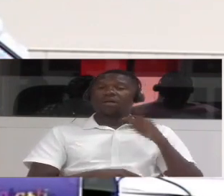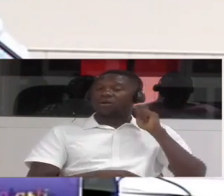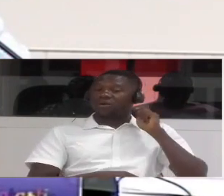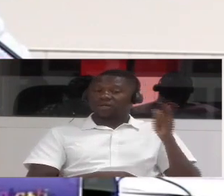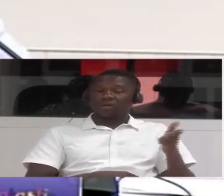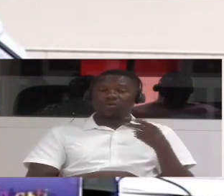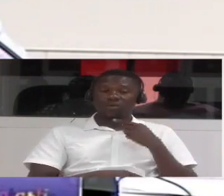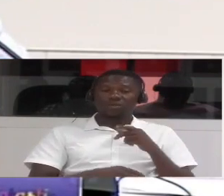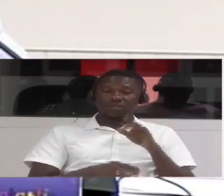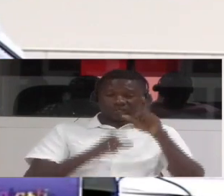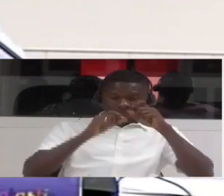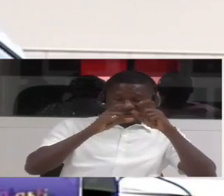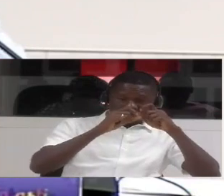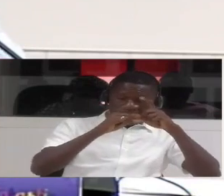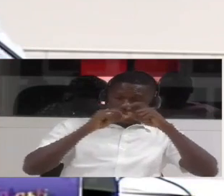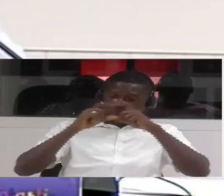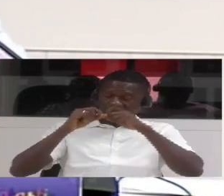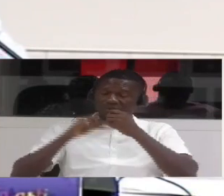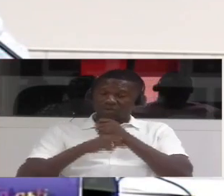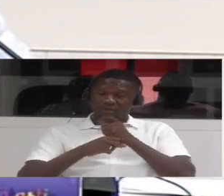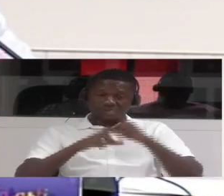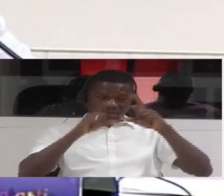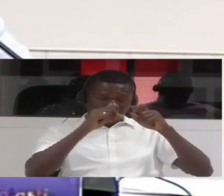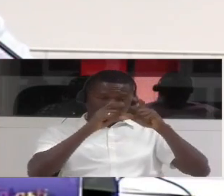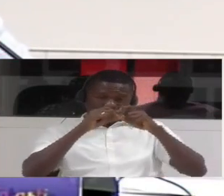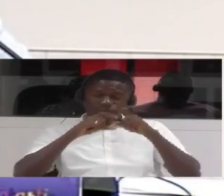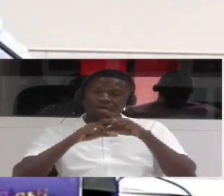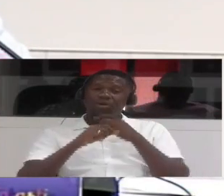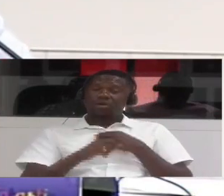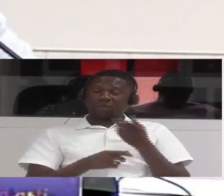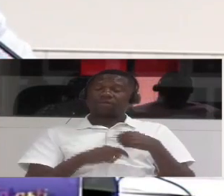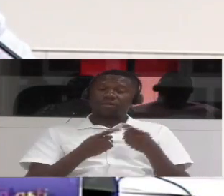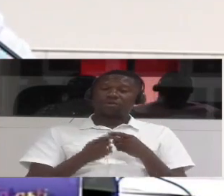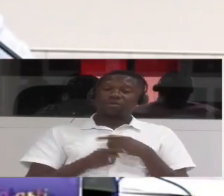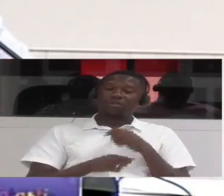some pictures of the incident, and then he was eventually